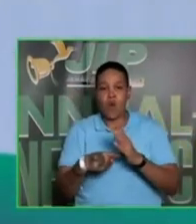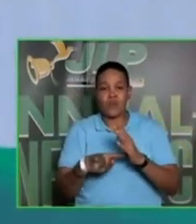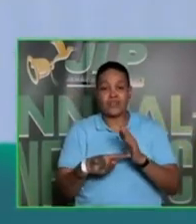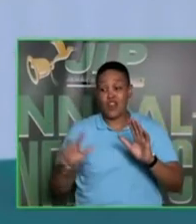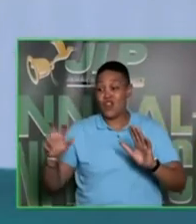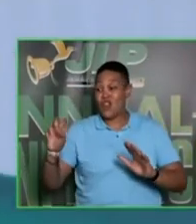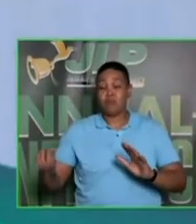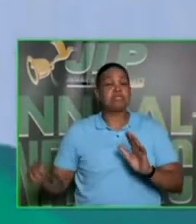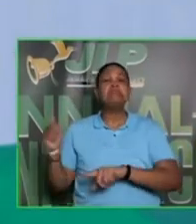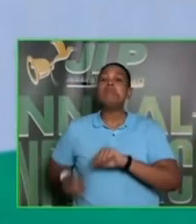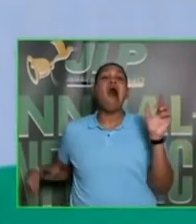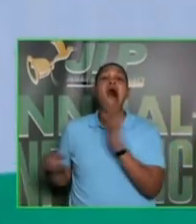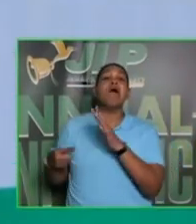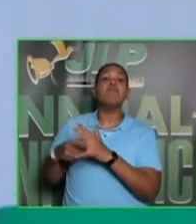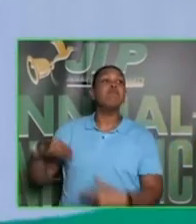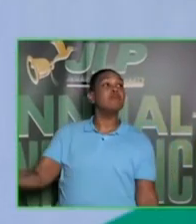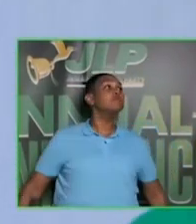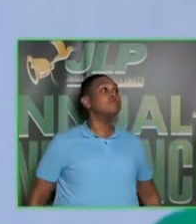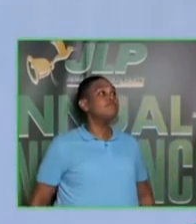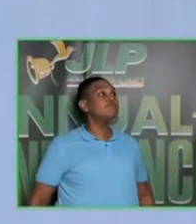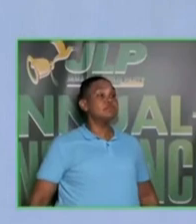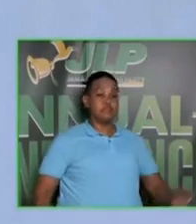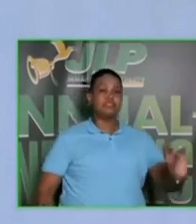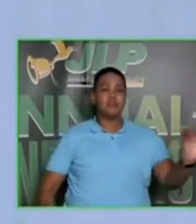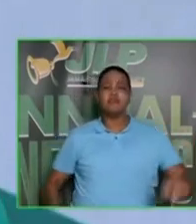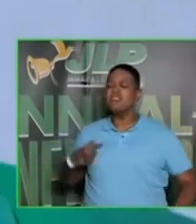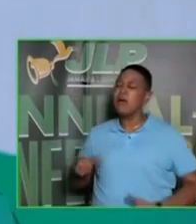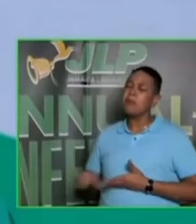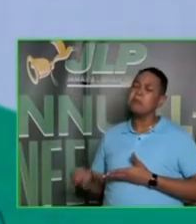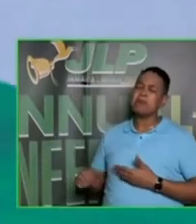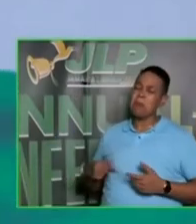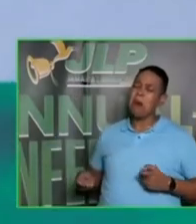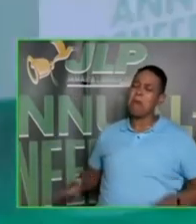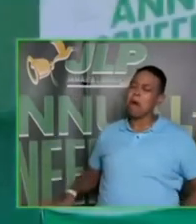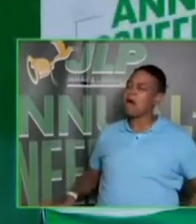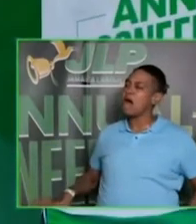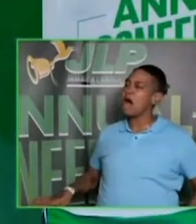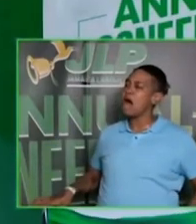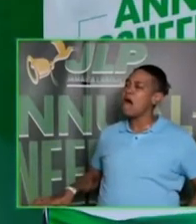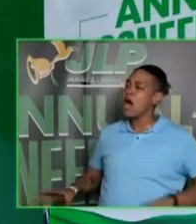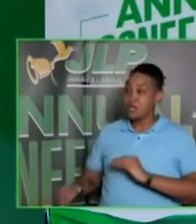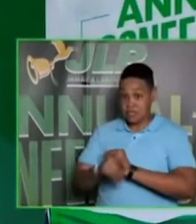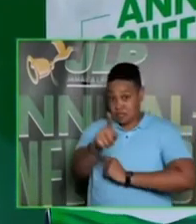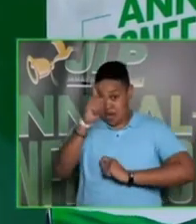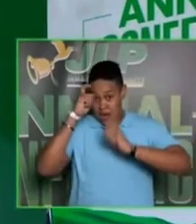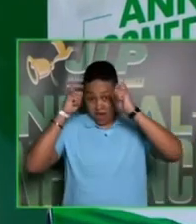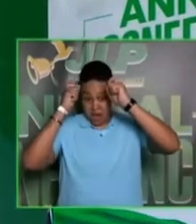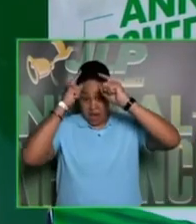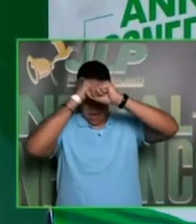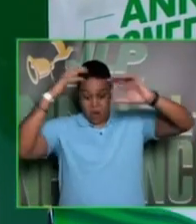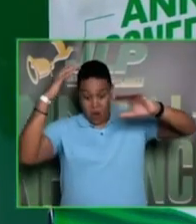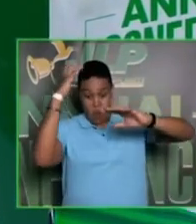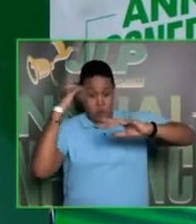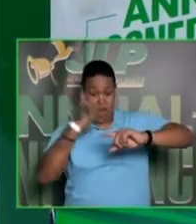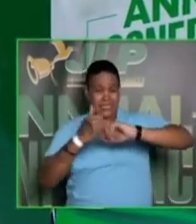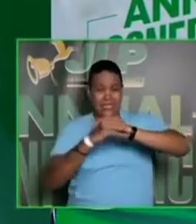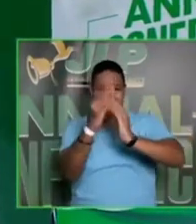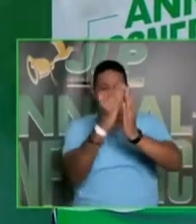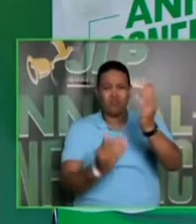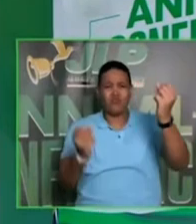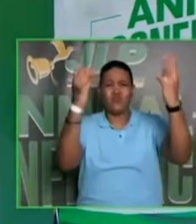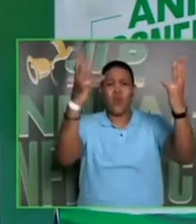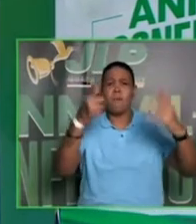pay their electricity bills. So you can understand why we have so much